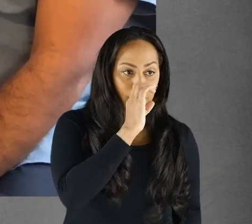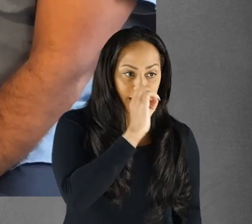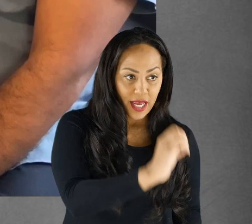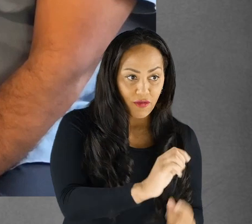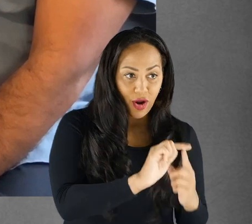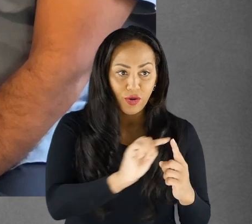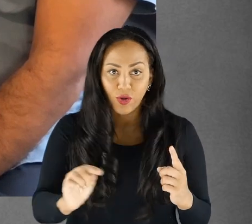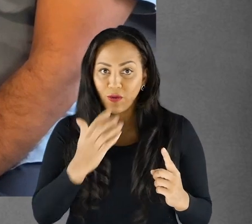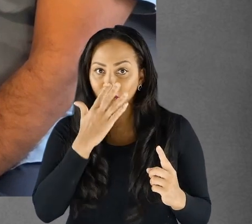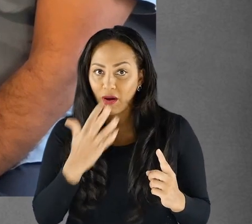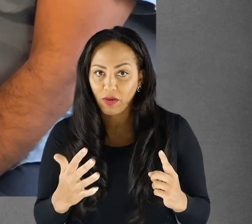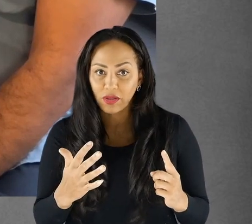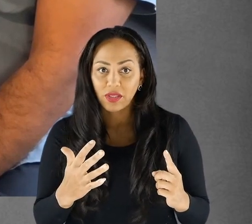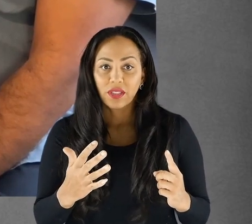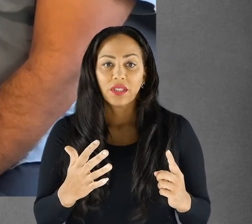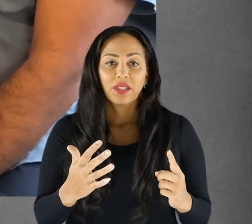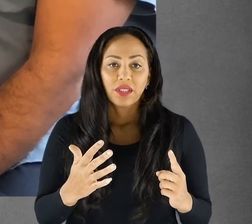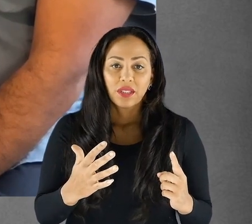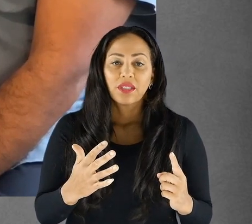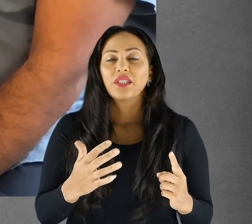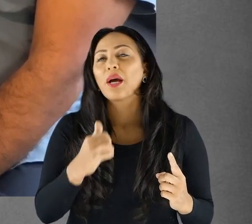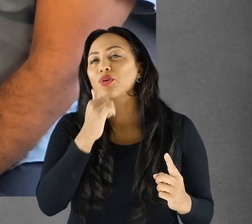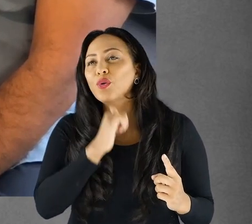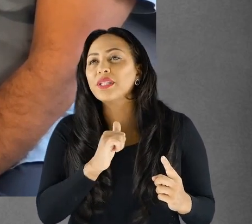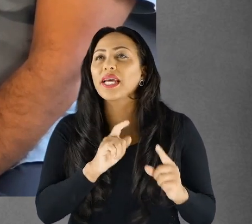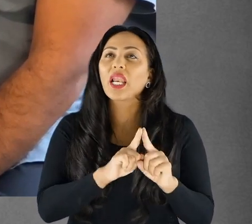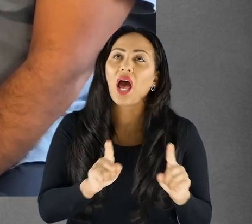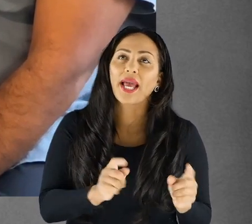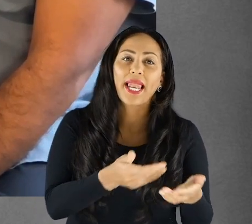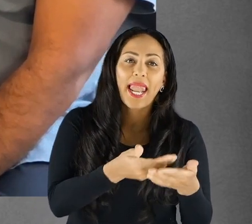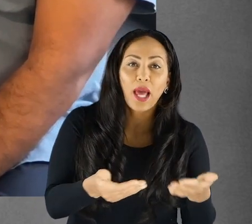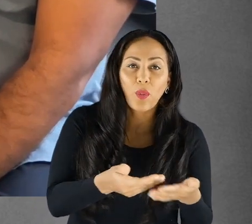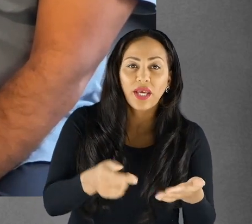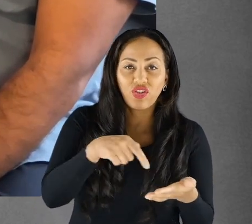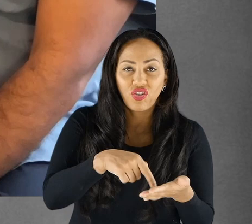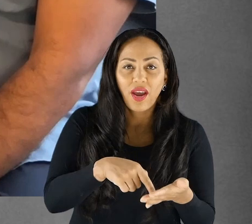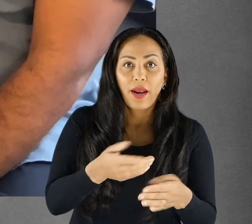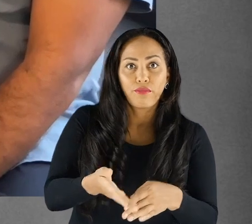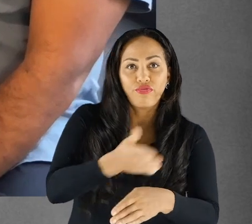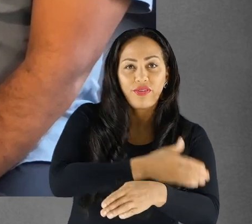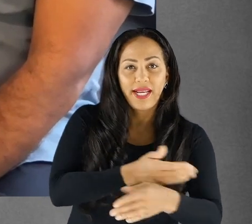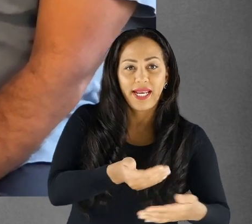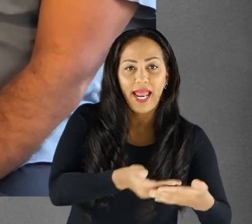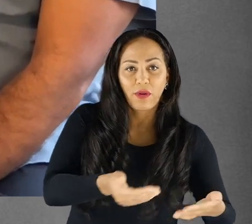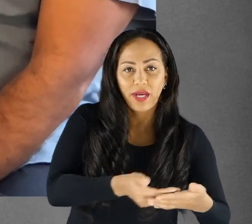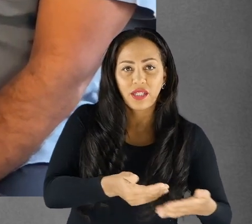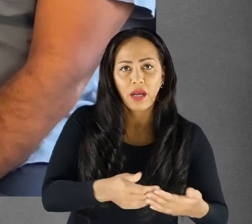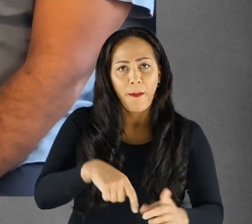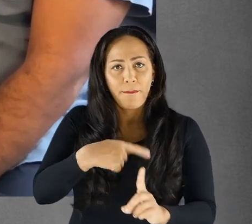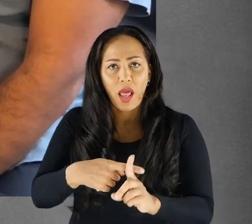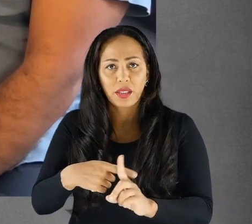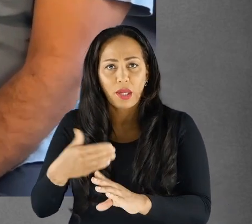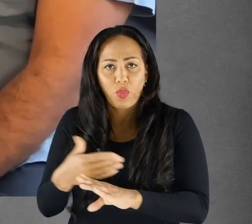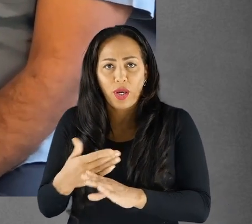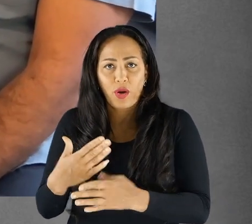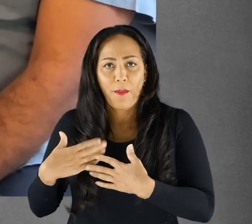of work for 0 to 5 year olds, but also maybe a little bit other work that's a bit higher, so using language and pre-language. And then